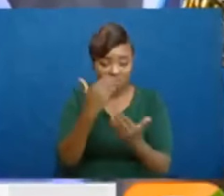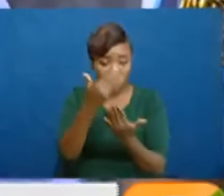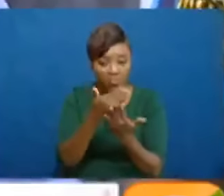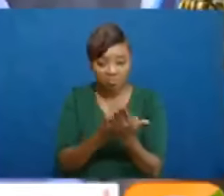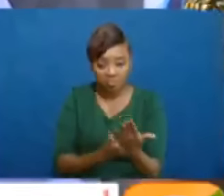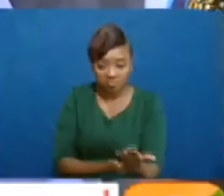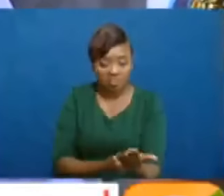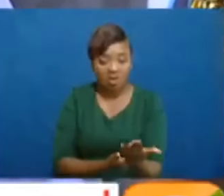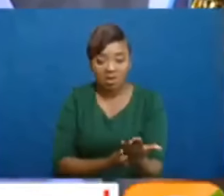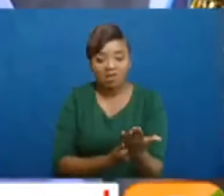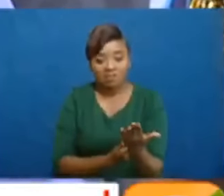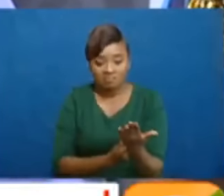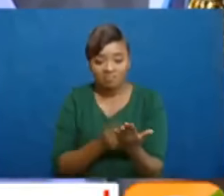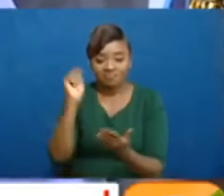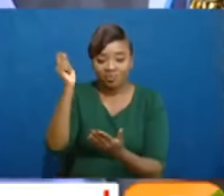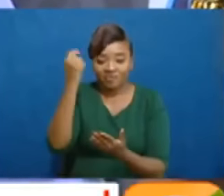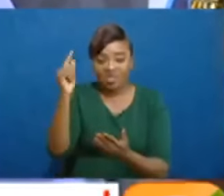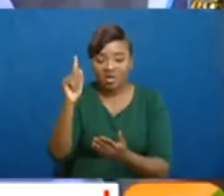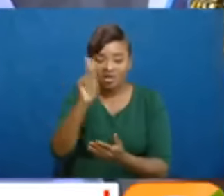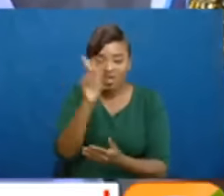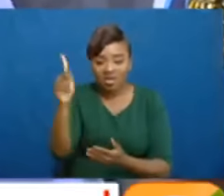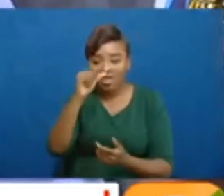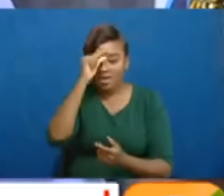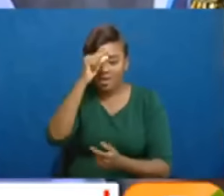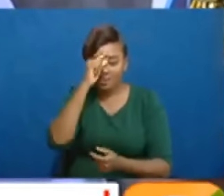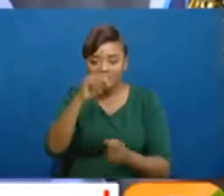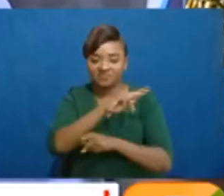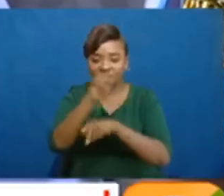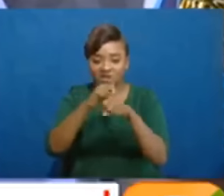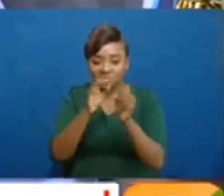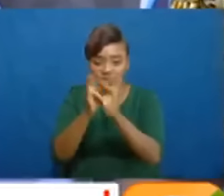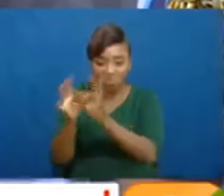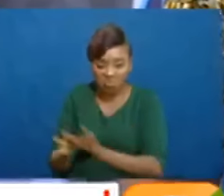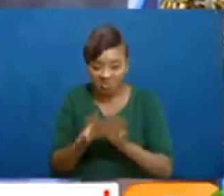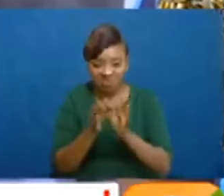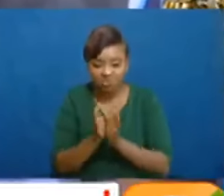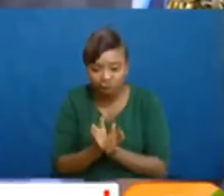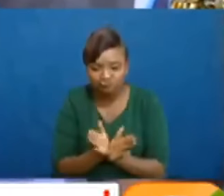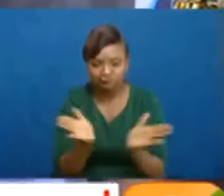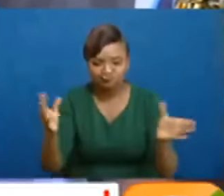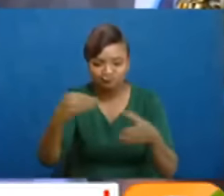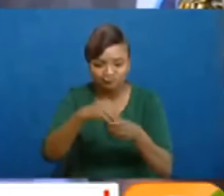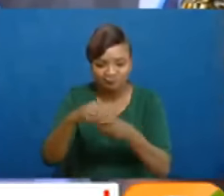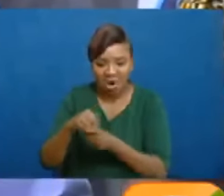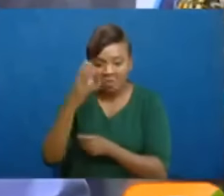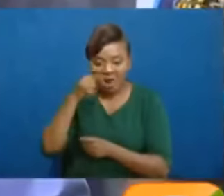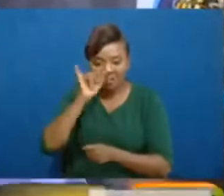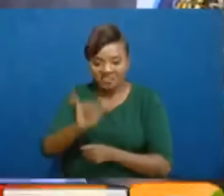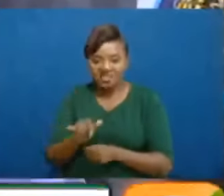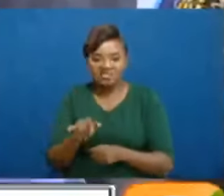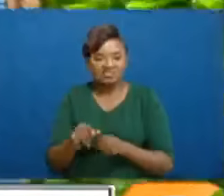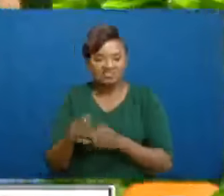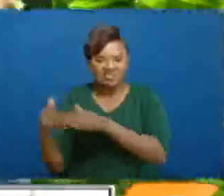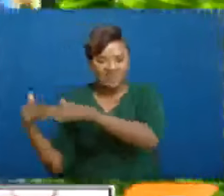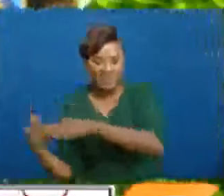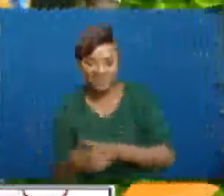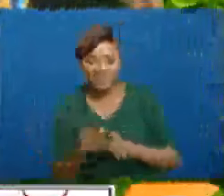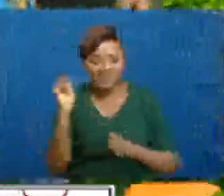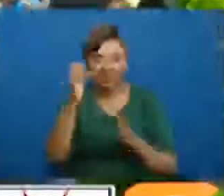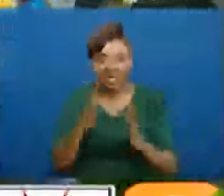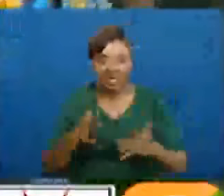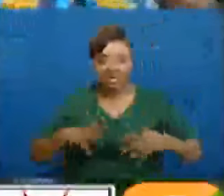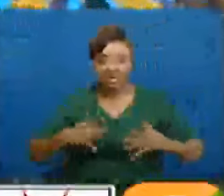Kwanza-led broad-based government of national unity, because this is a betrayal of the Kenyan people.